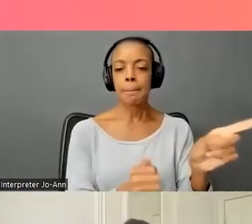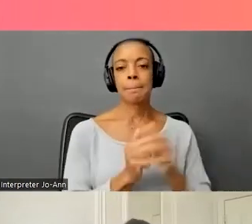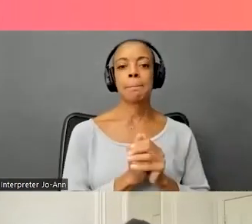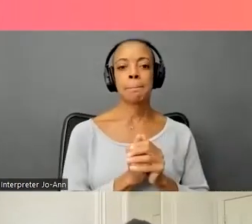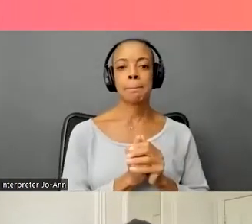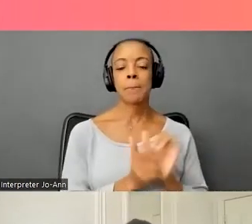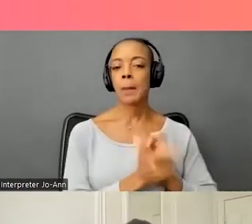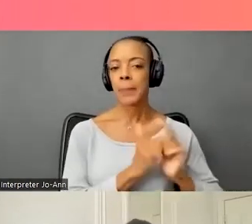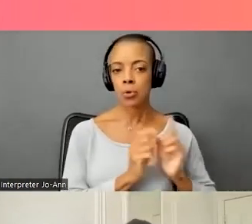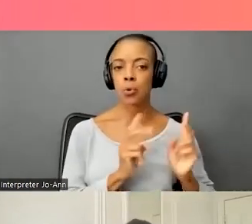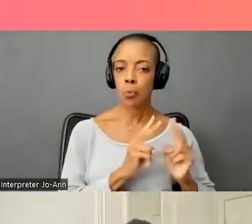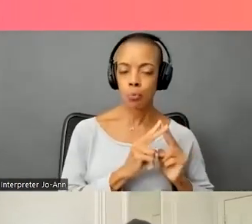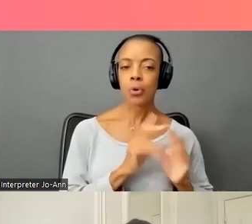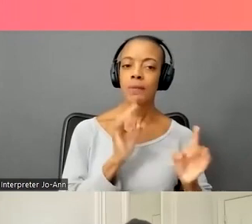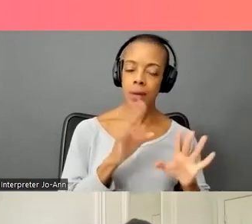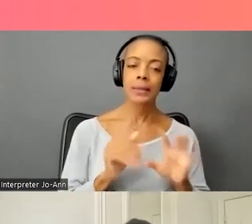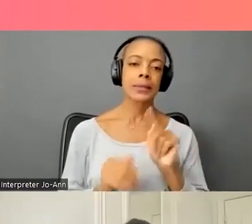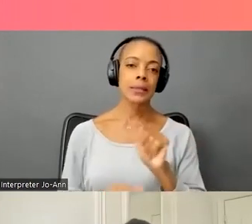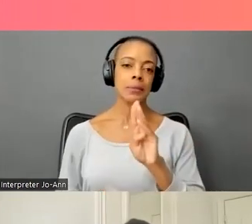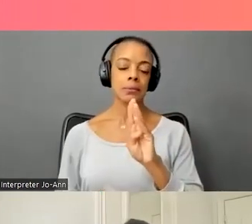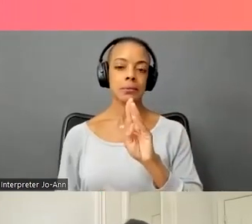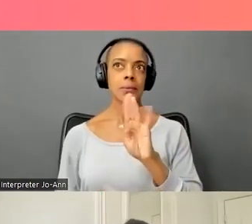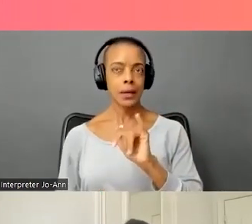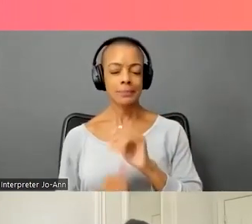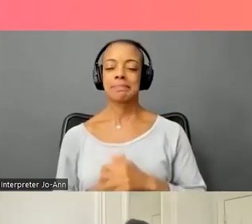partner violence and traumatic brain injuries.